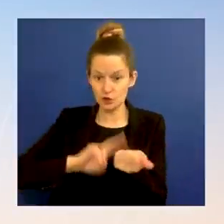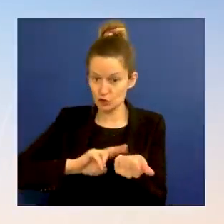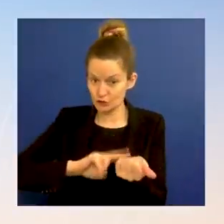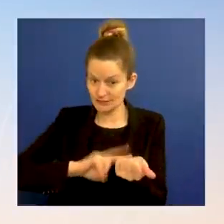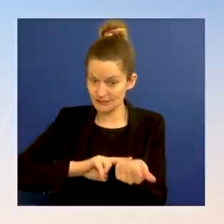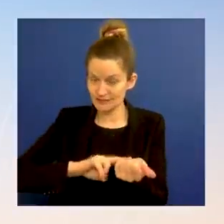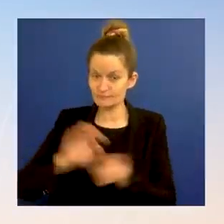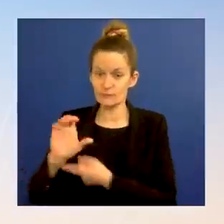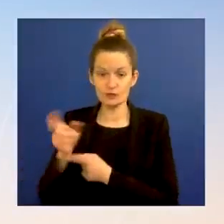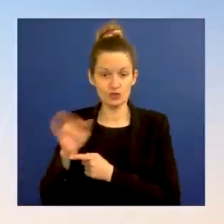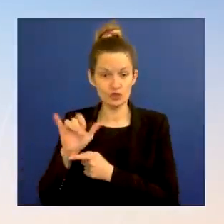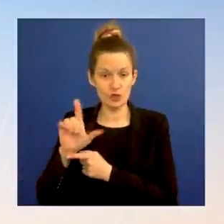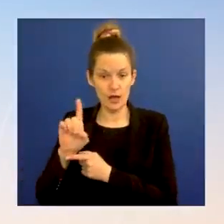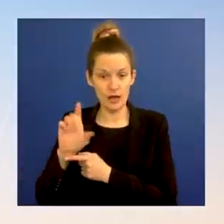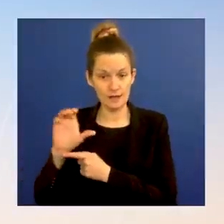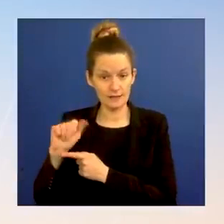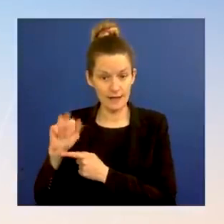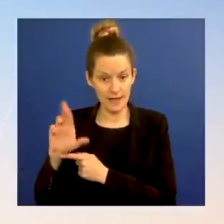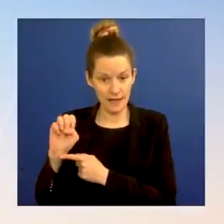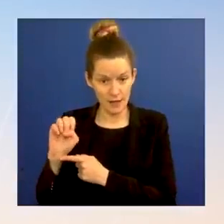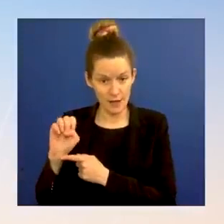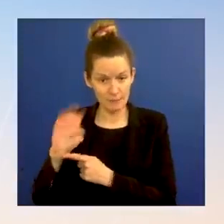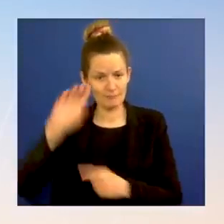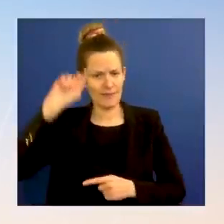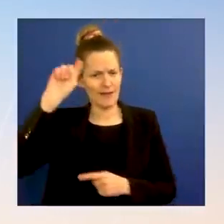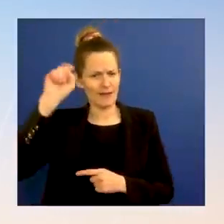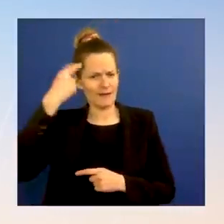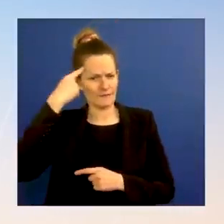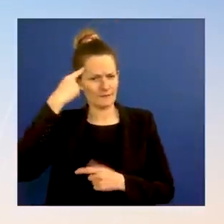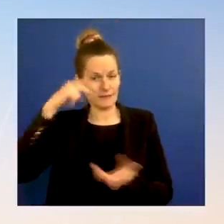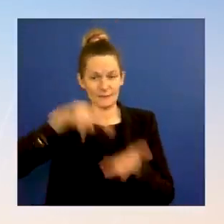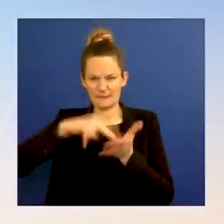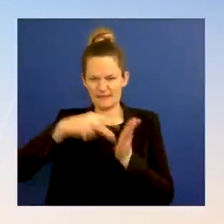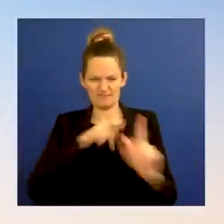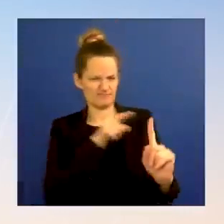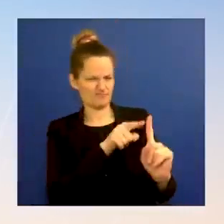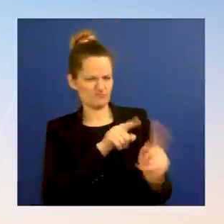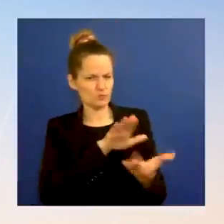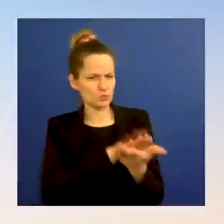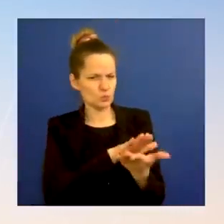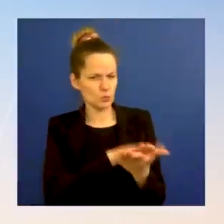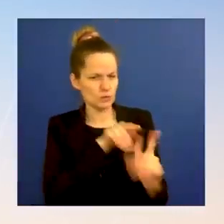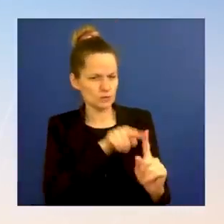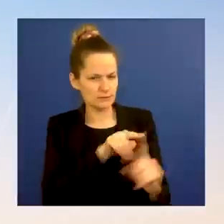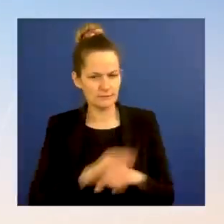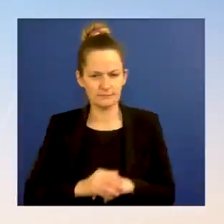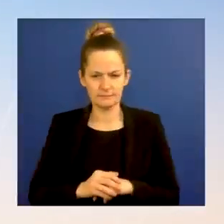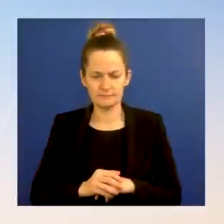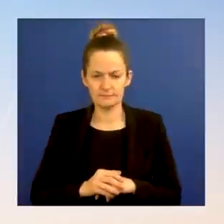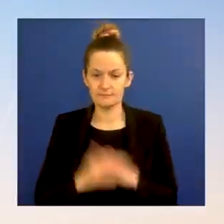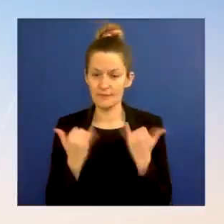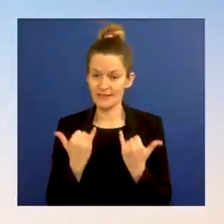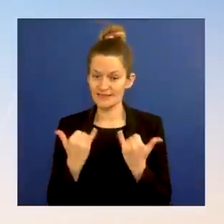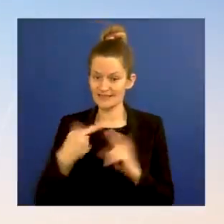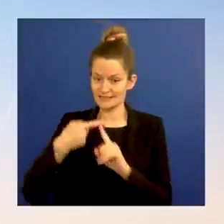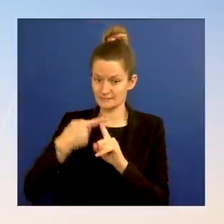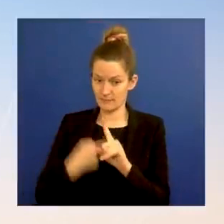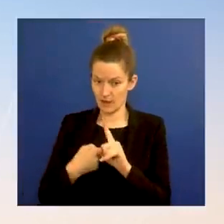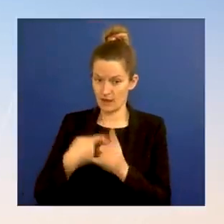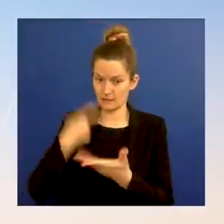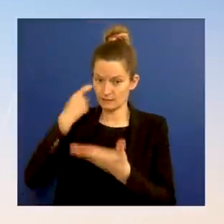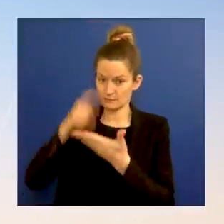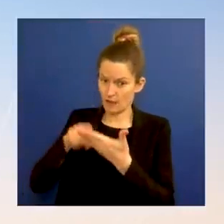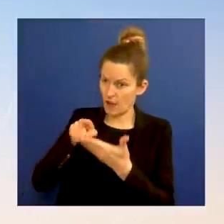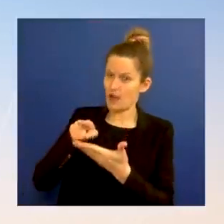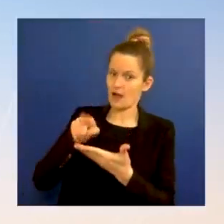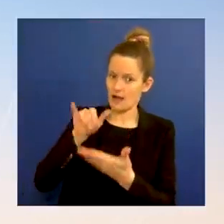often schools. Notably, this month also saw the largest over-the-month increase in employment in home health care on record.